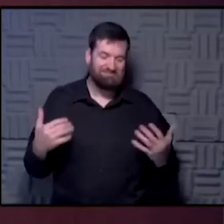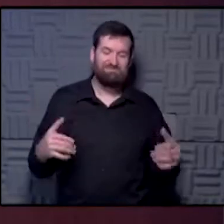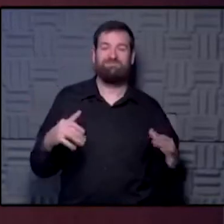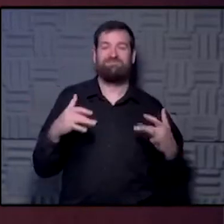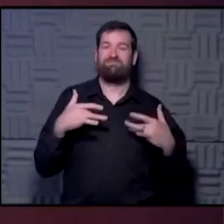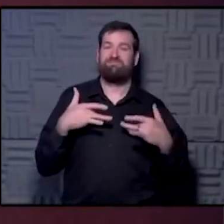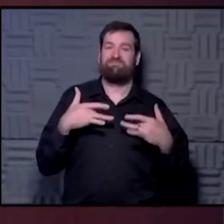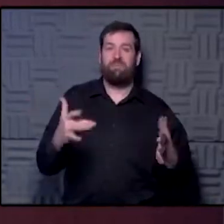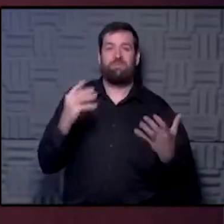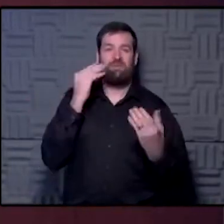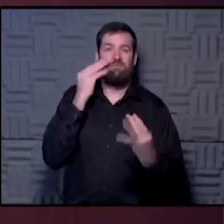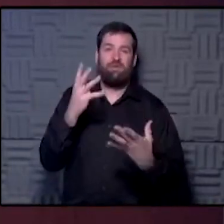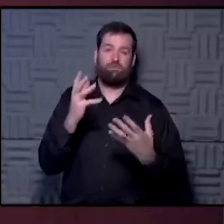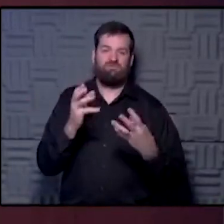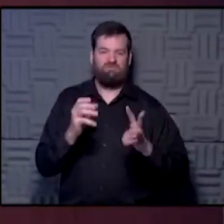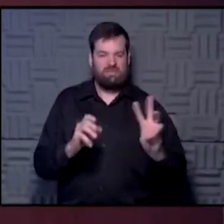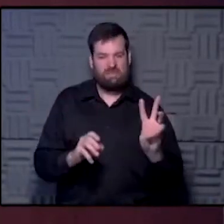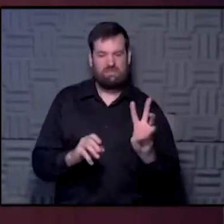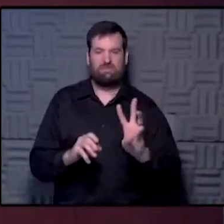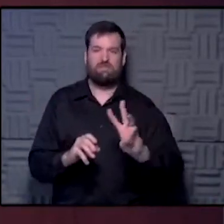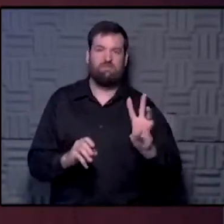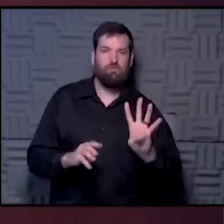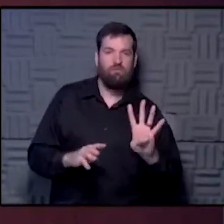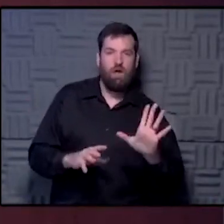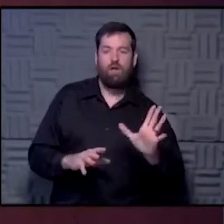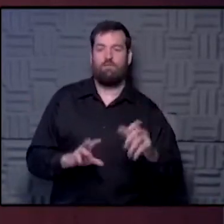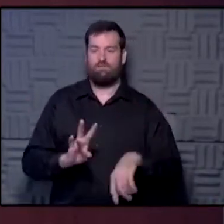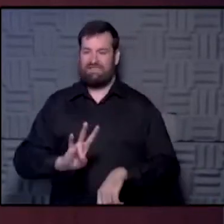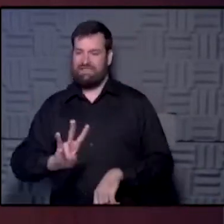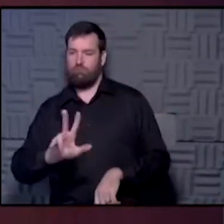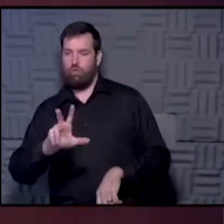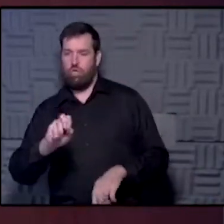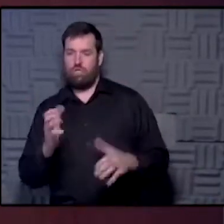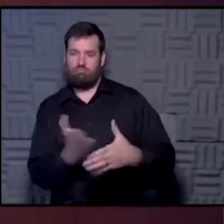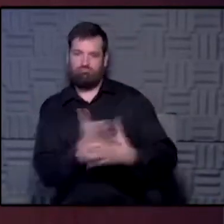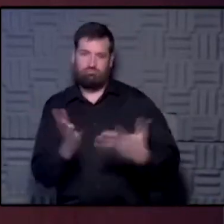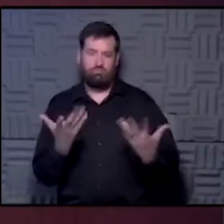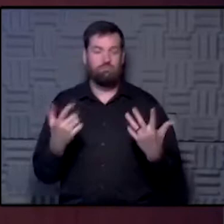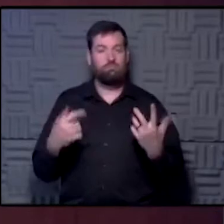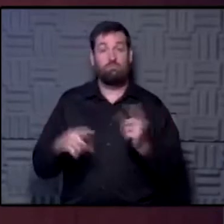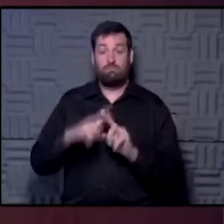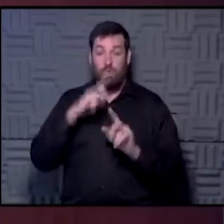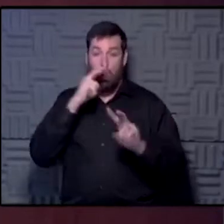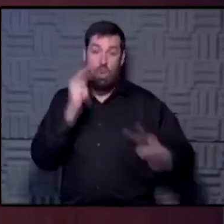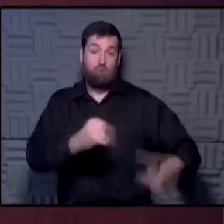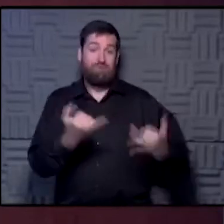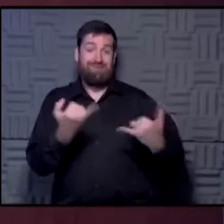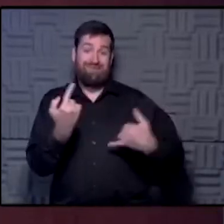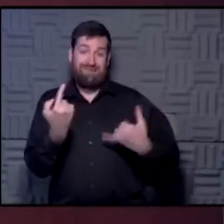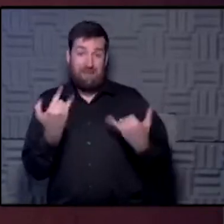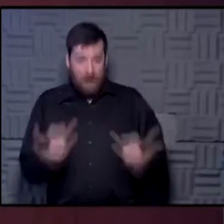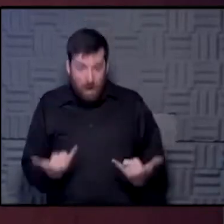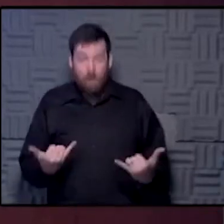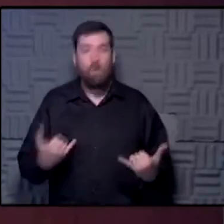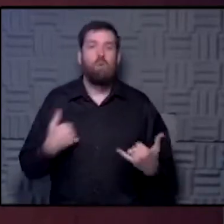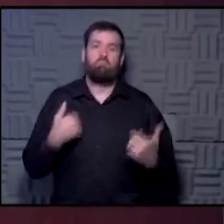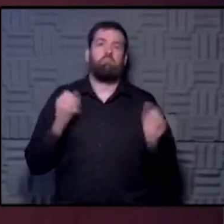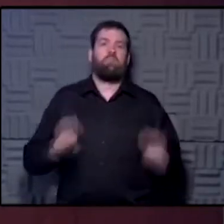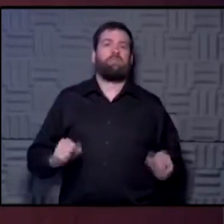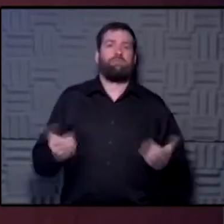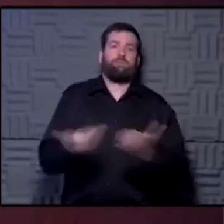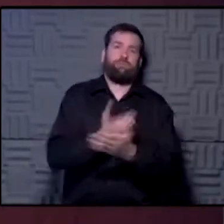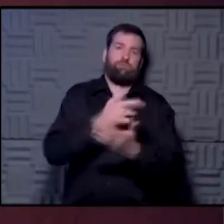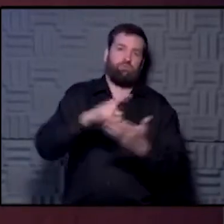usually pulling that information between 6:45, 7:30 in the morning. But again, if we were to look at it right now, there's a chance that we've had new admissions, new